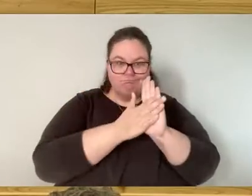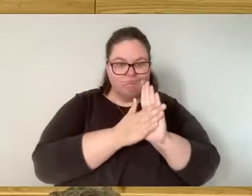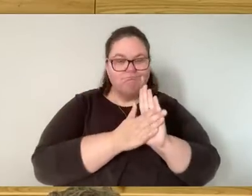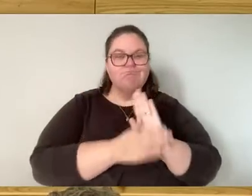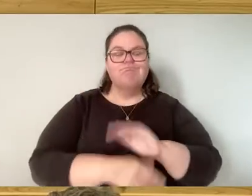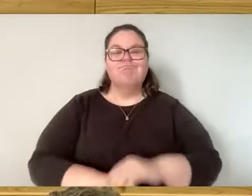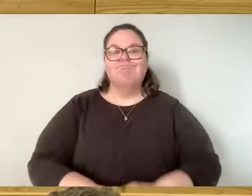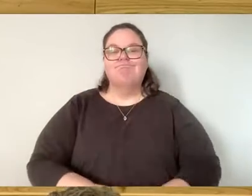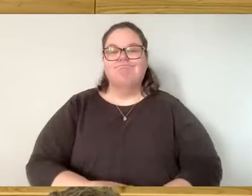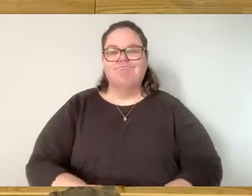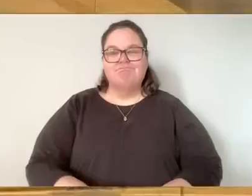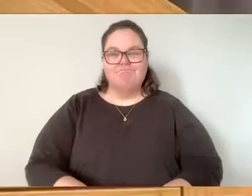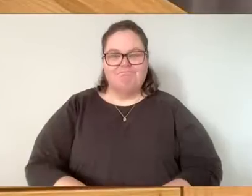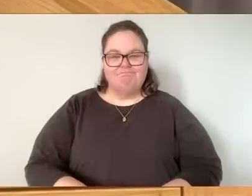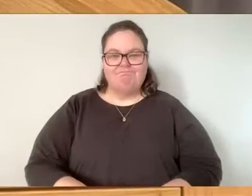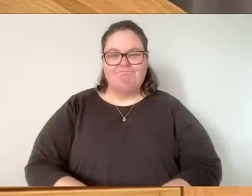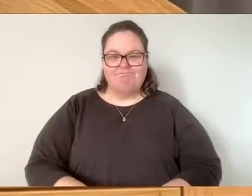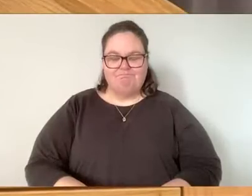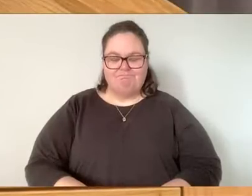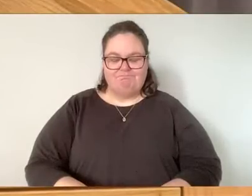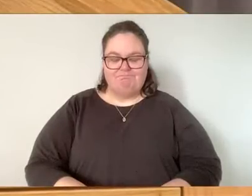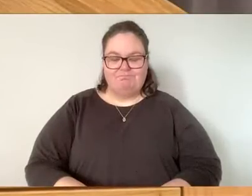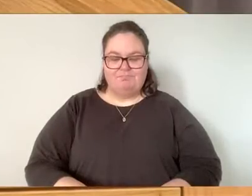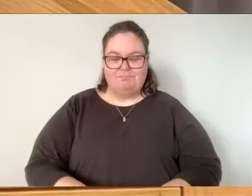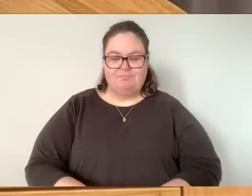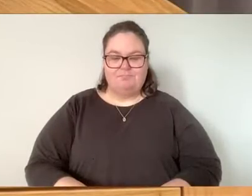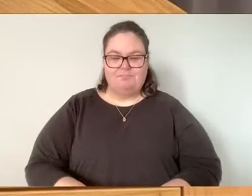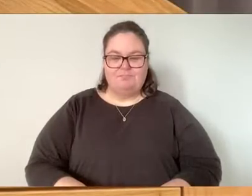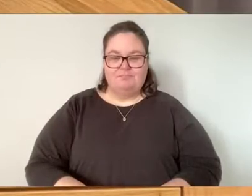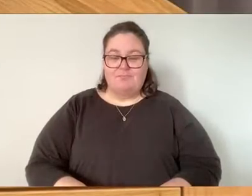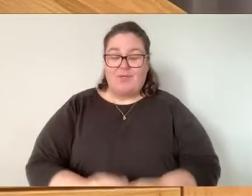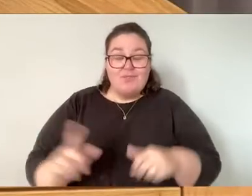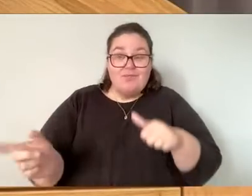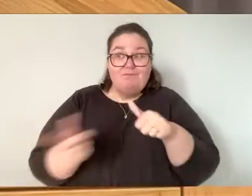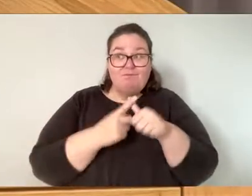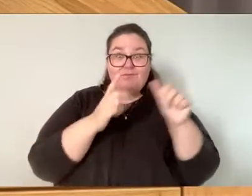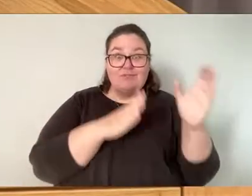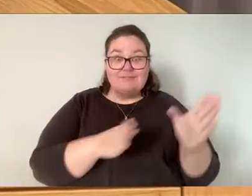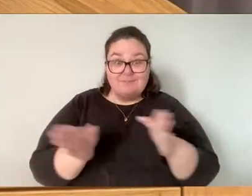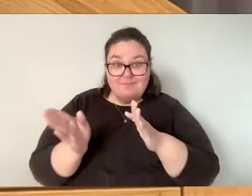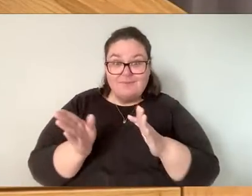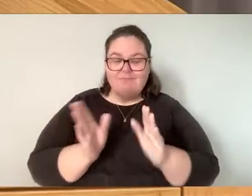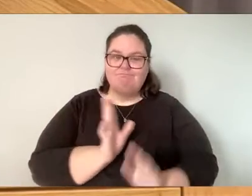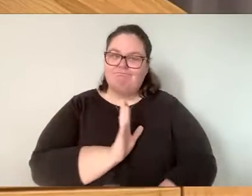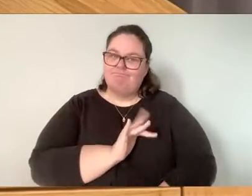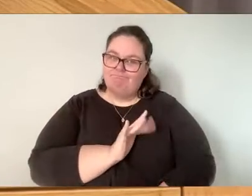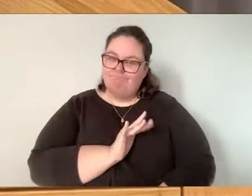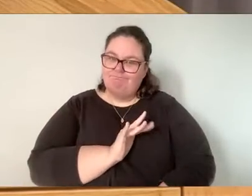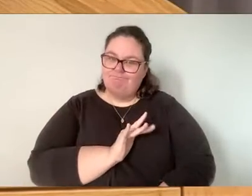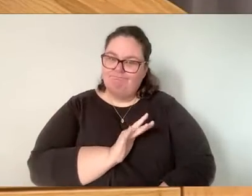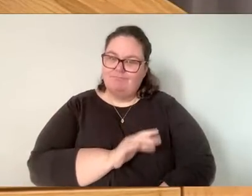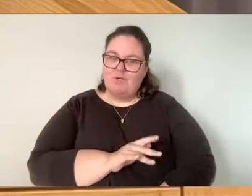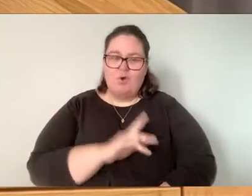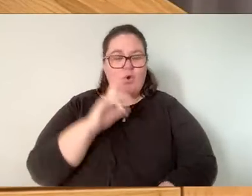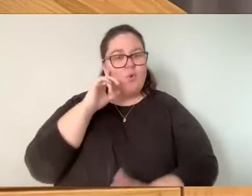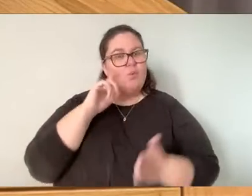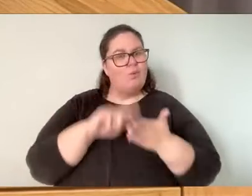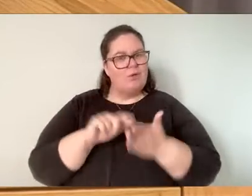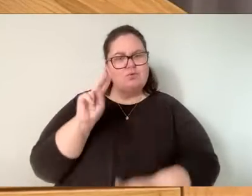he presents New Brunswick's first plan on accessibility. Second highest rate of disability in Canada